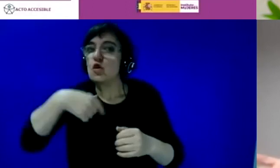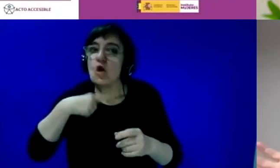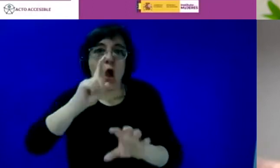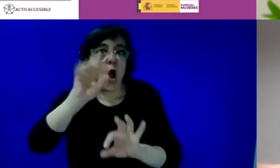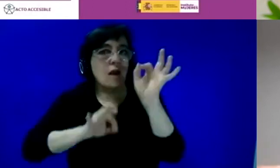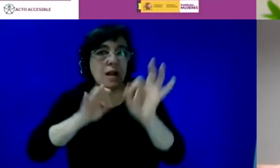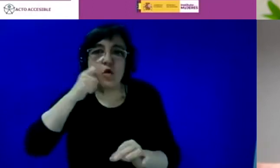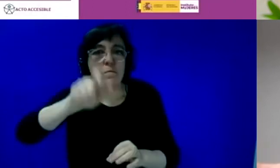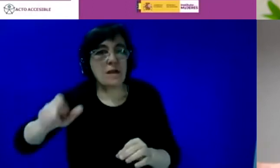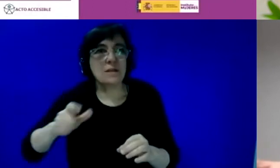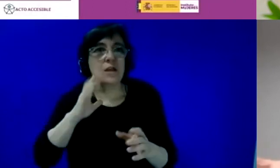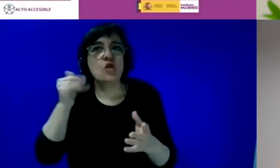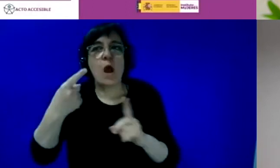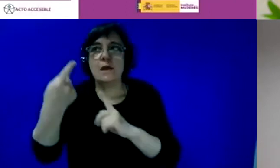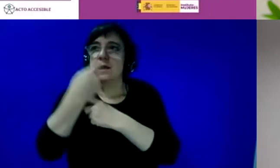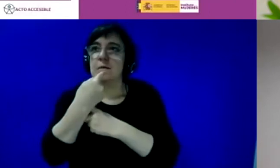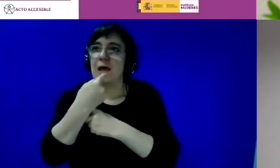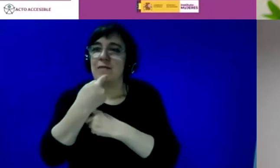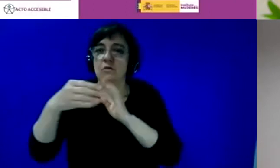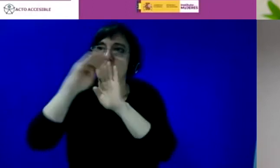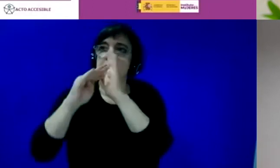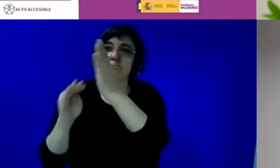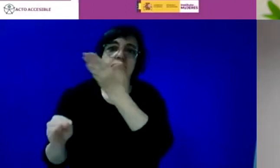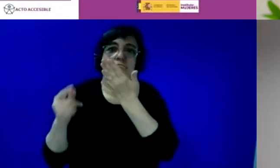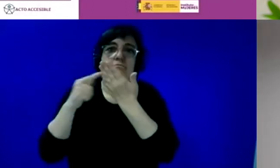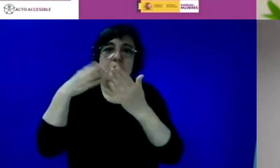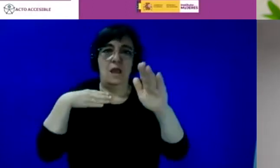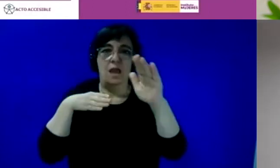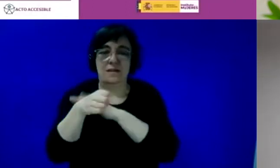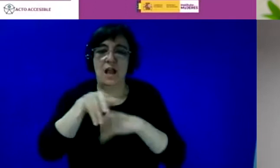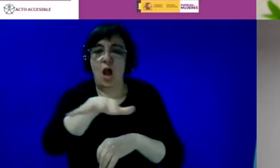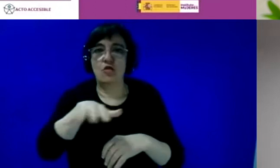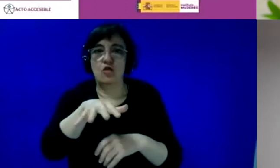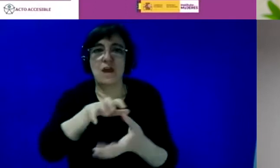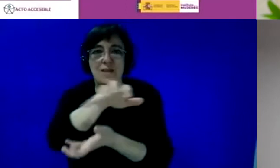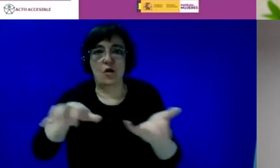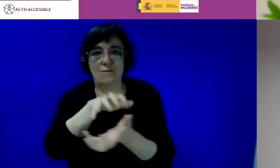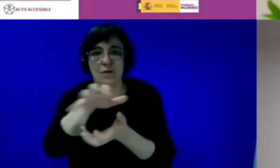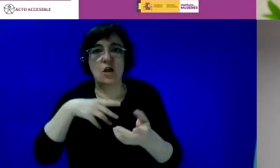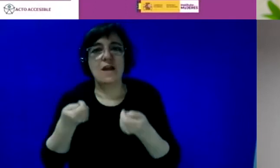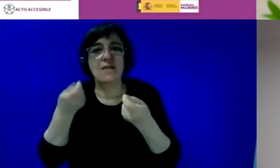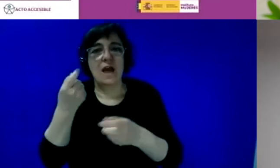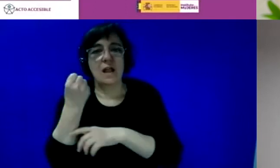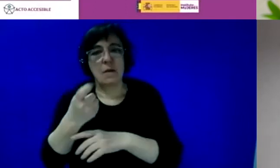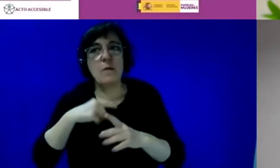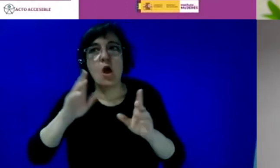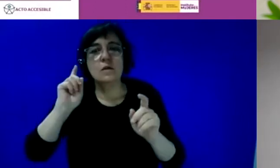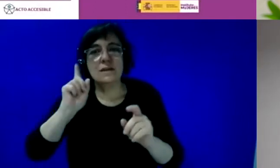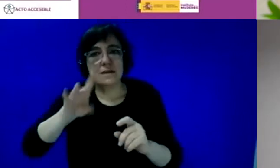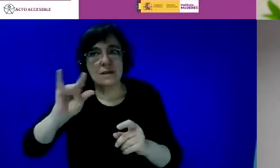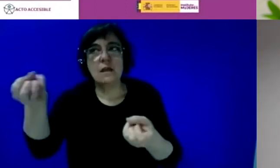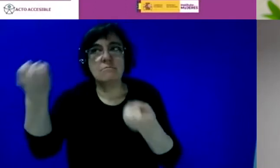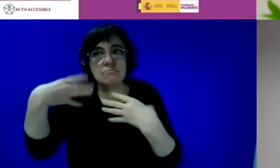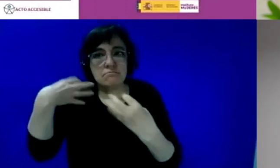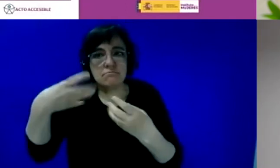mandated to or able to go into a conflict zone and provide support, but we have been receiving information from many of you in the meeting today, and we